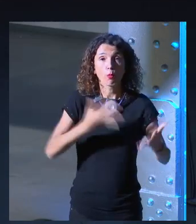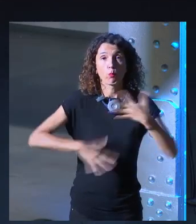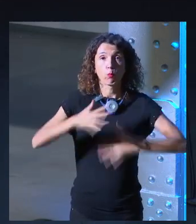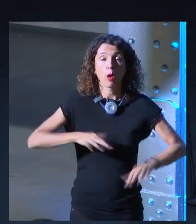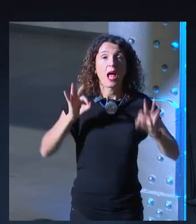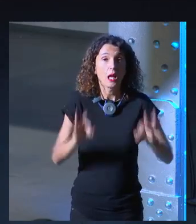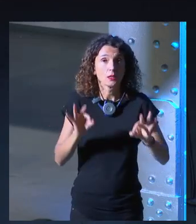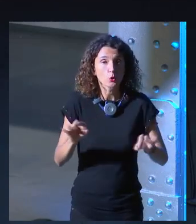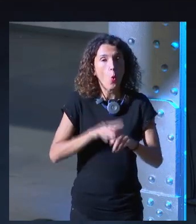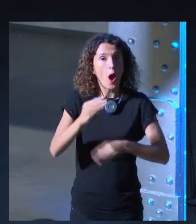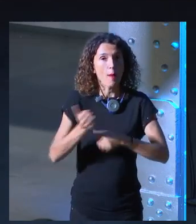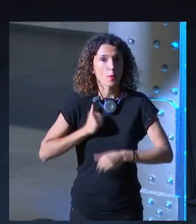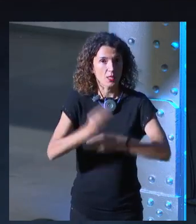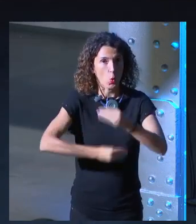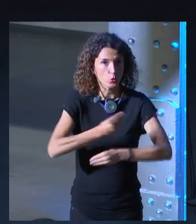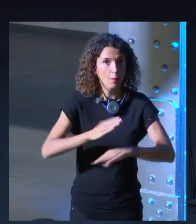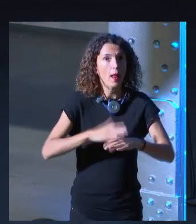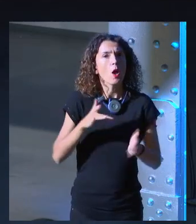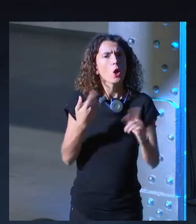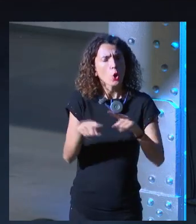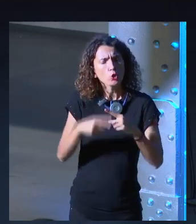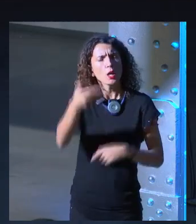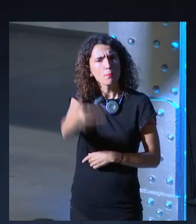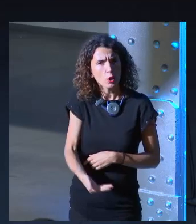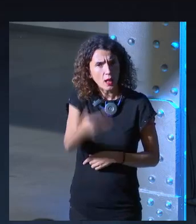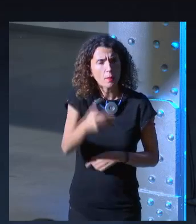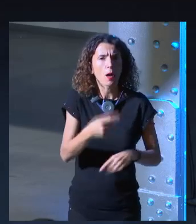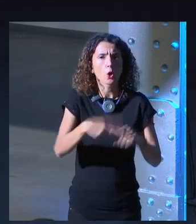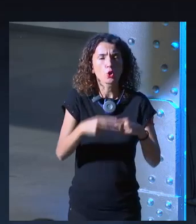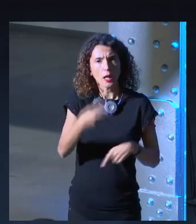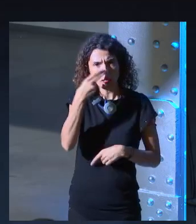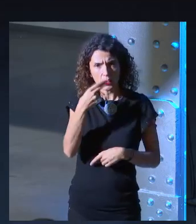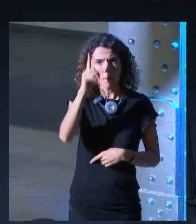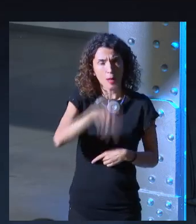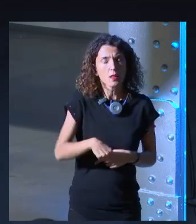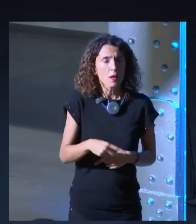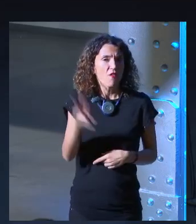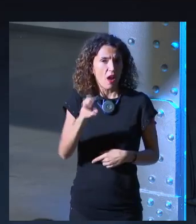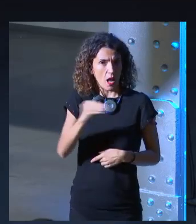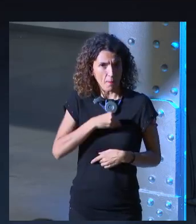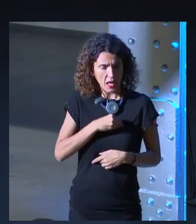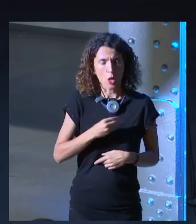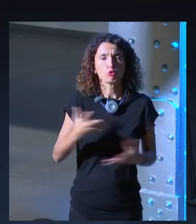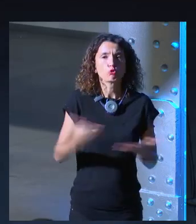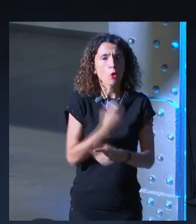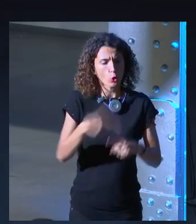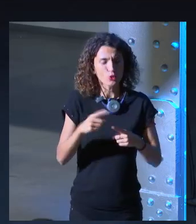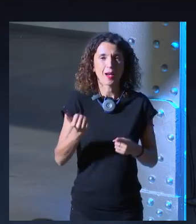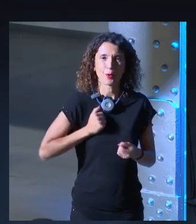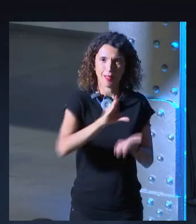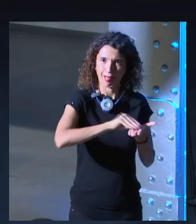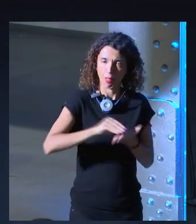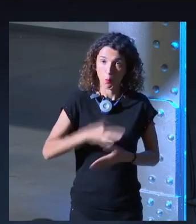things that matter to me, and that interest me, and that I think are worthwhile. You know, we can all do that. But when I was growing up,